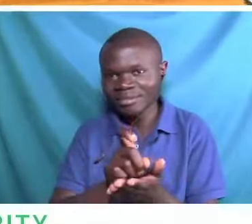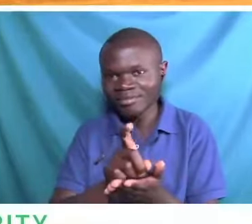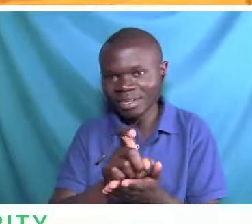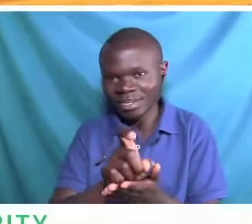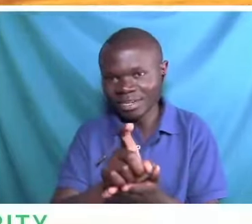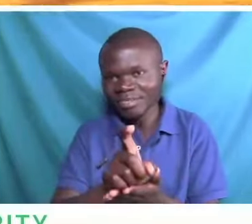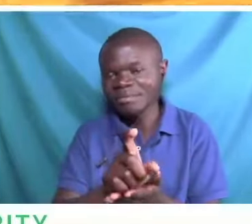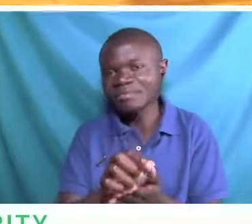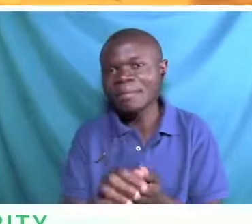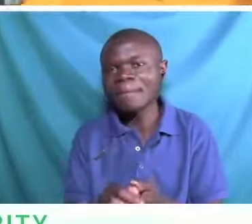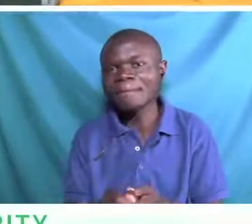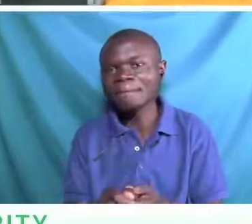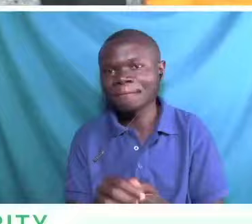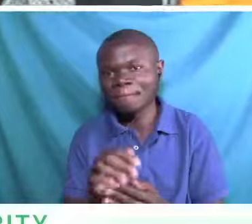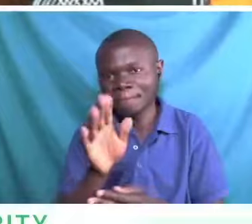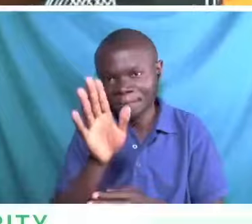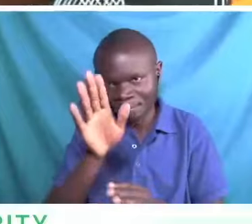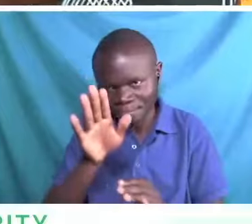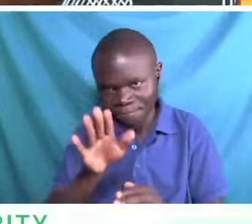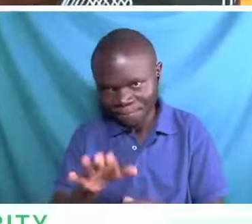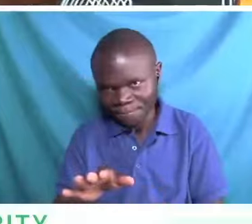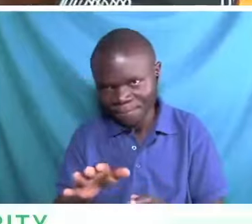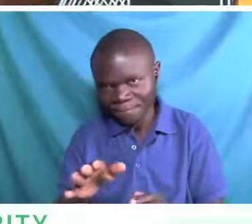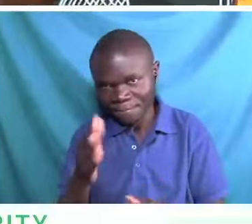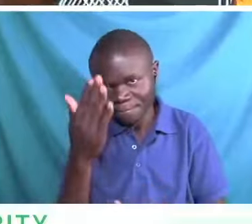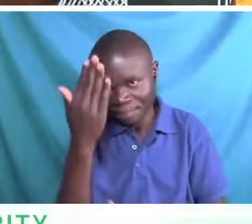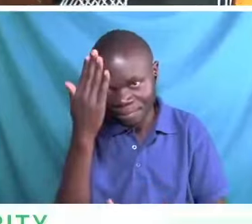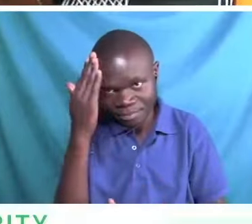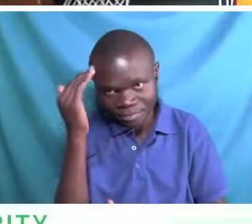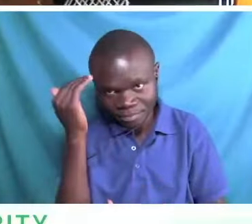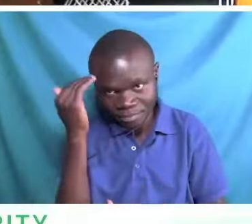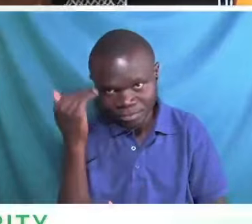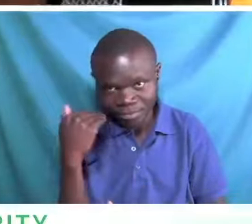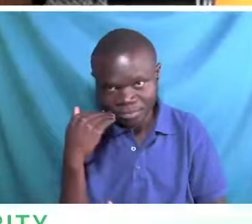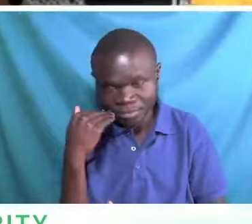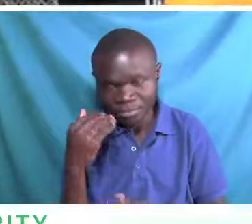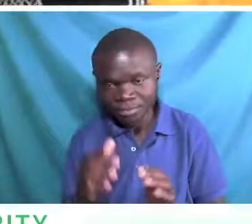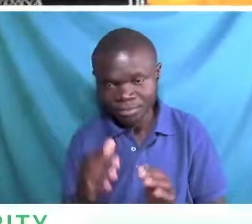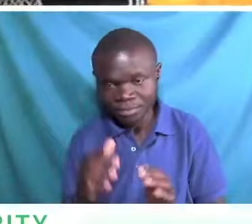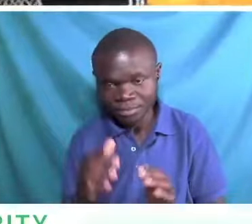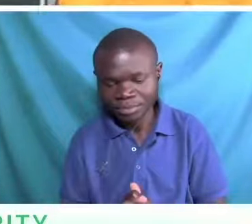Honestly, why don't you just bow down your heads? Just bow down our heads.